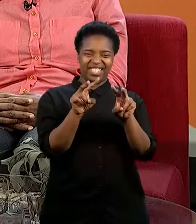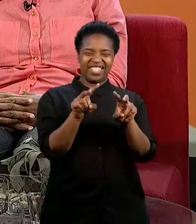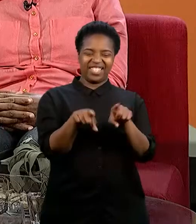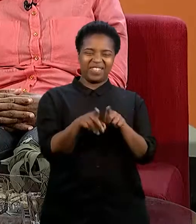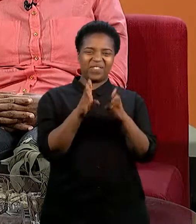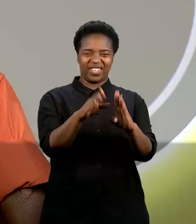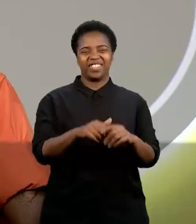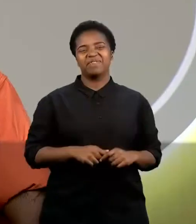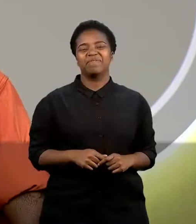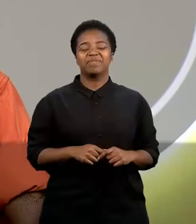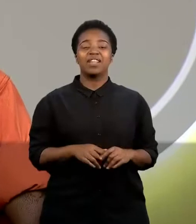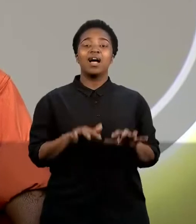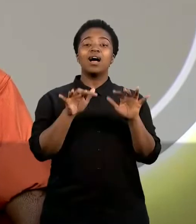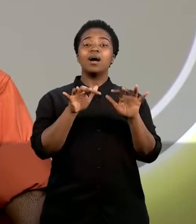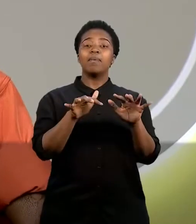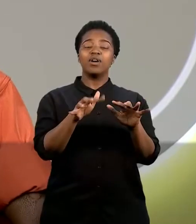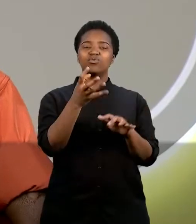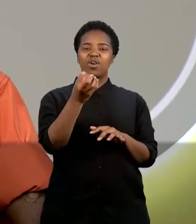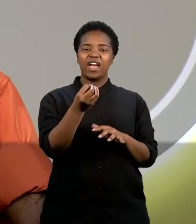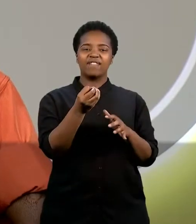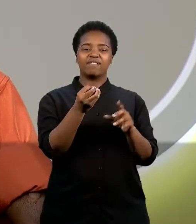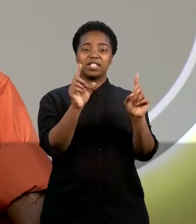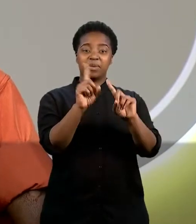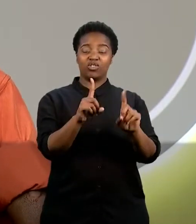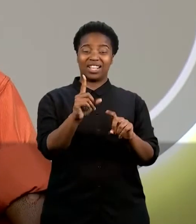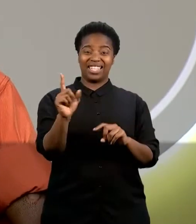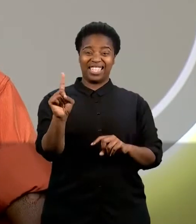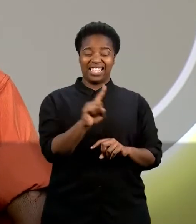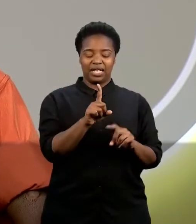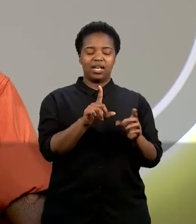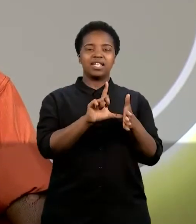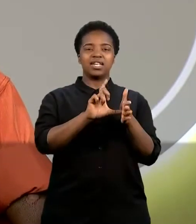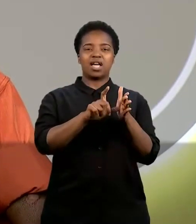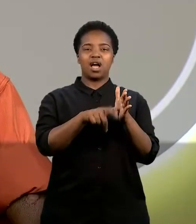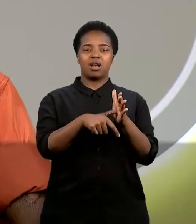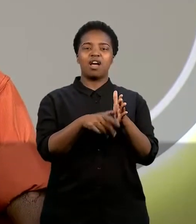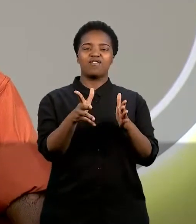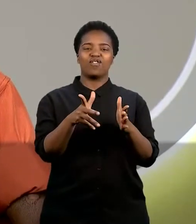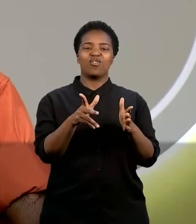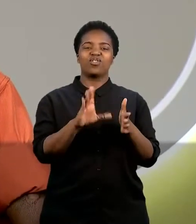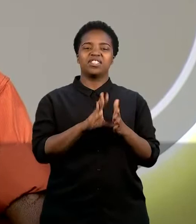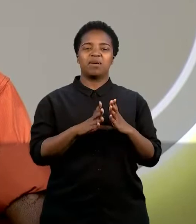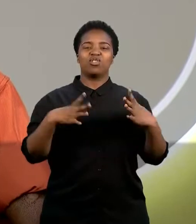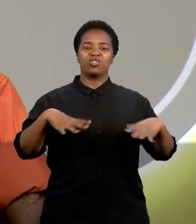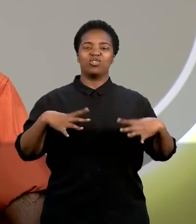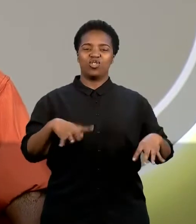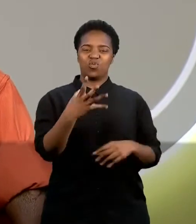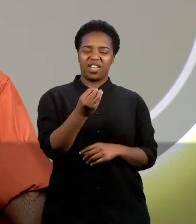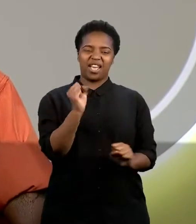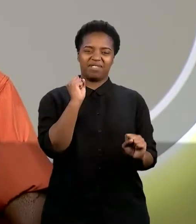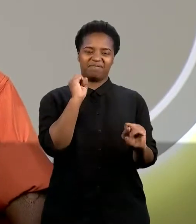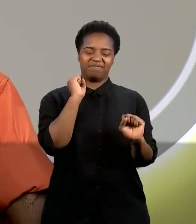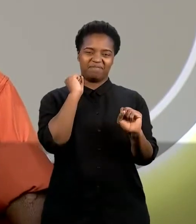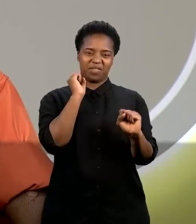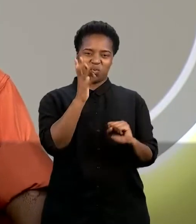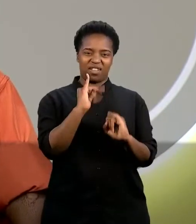efanayo. But basayitikanelanga bana le bothata haholo ha ho tla ho fumaneng thuso mabenkeleng a diaparo. Ha